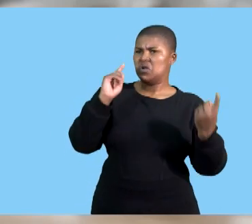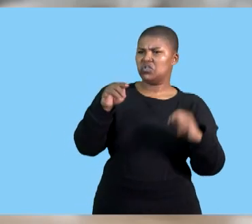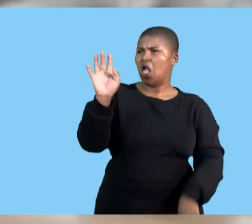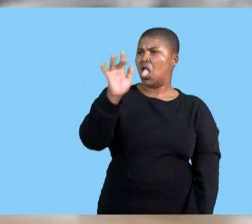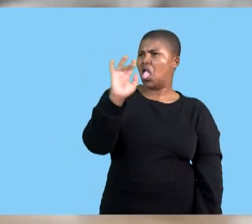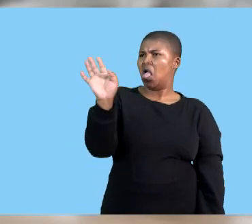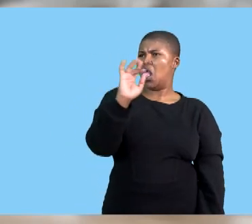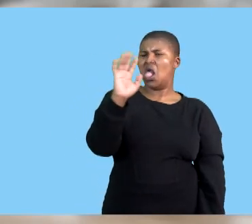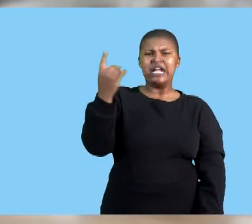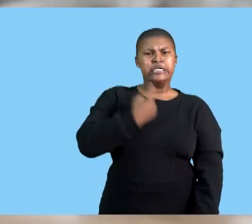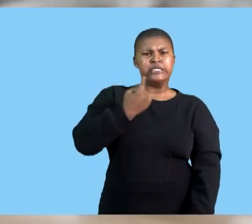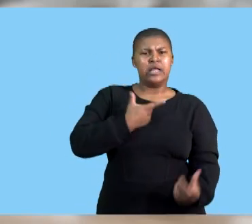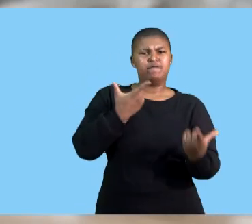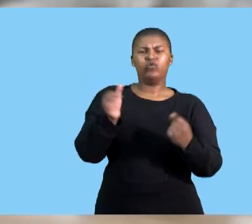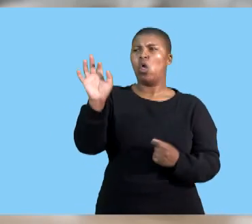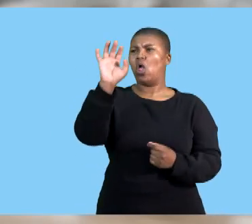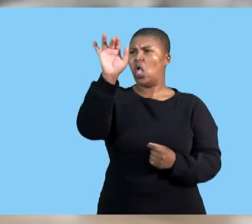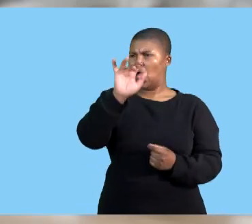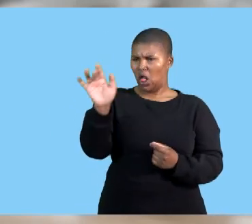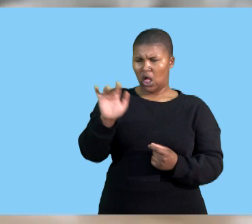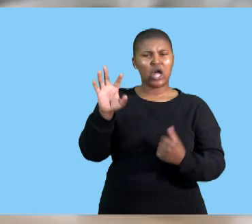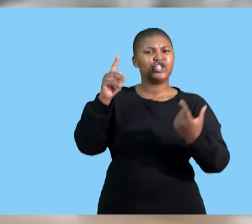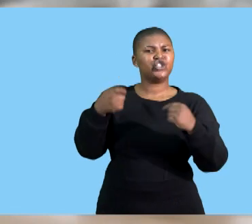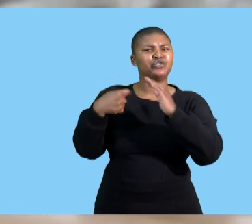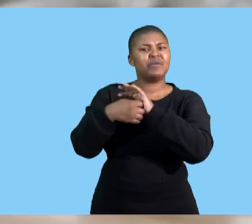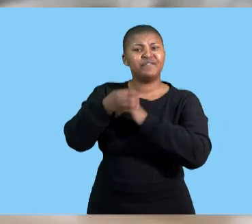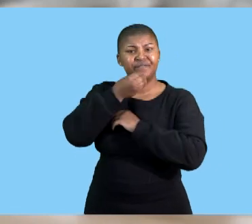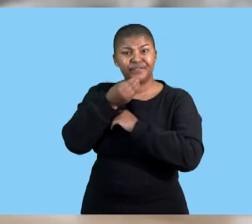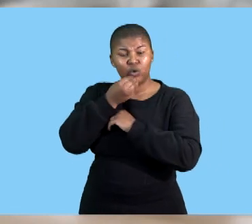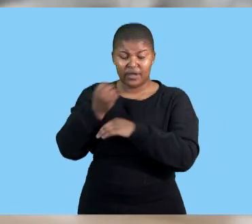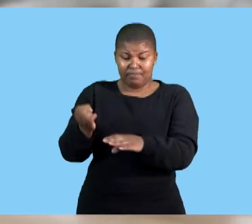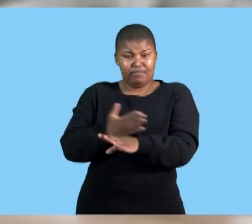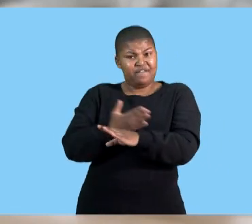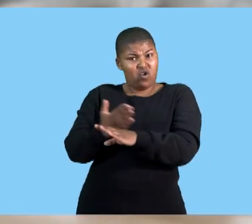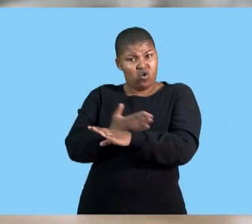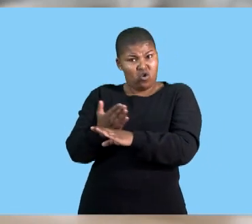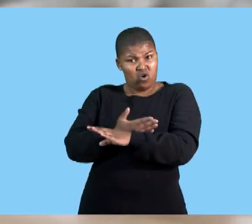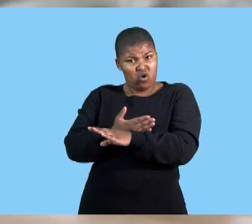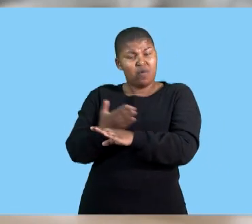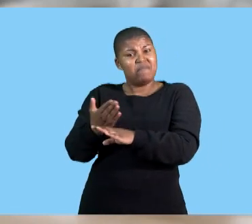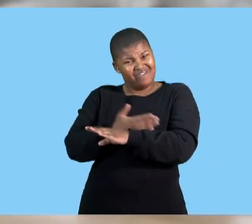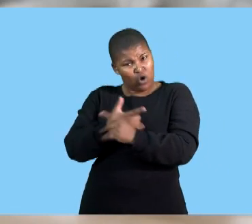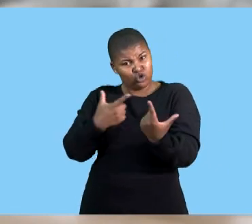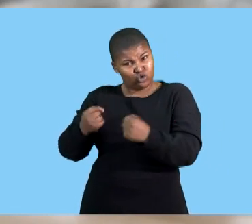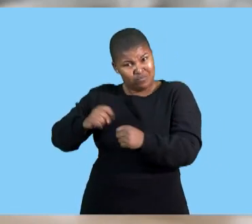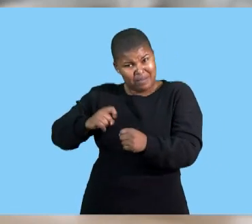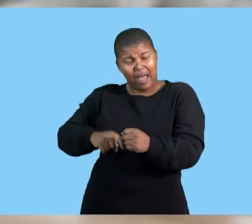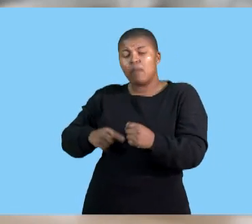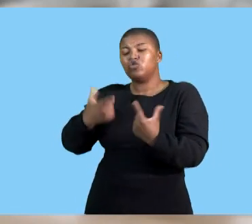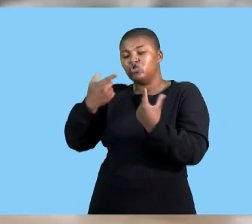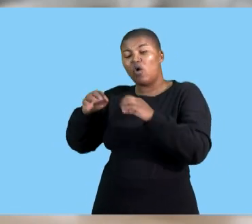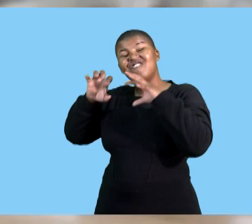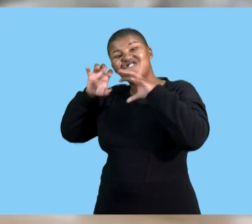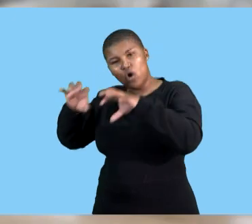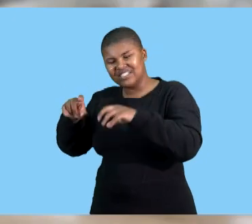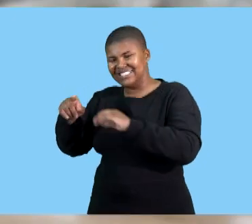option. Before they implemented this change, they used what we call the force field. Let's then check how